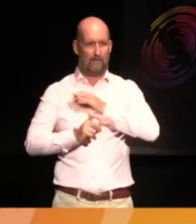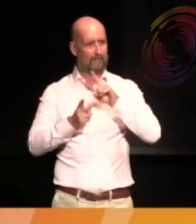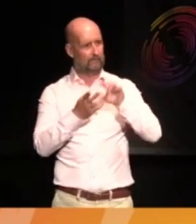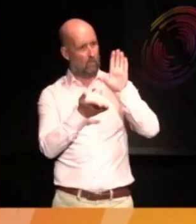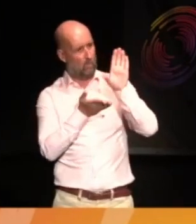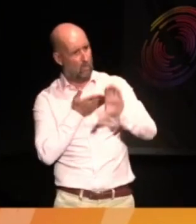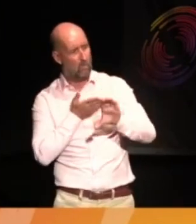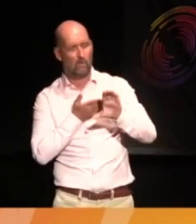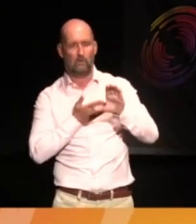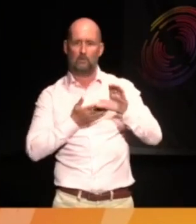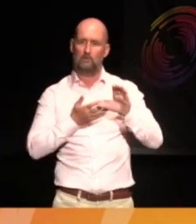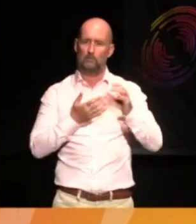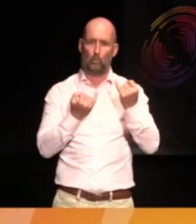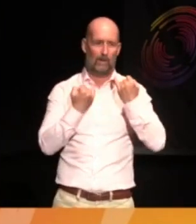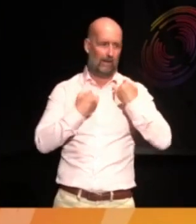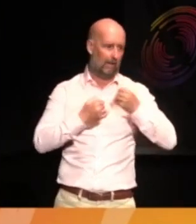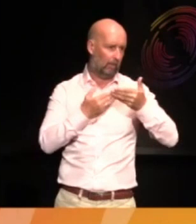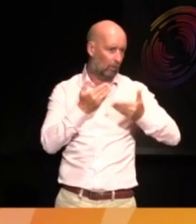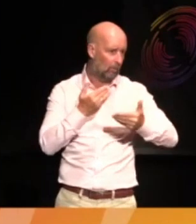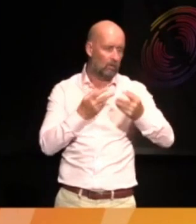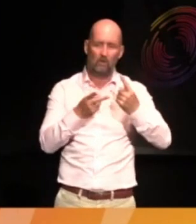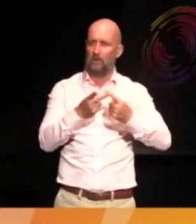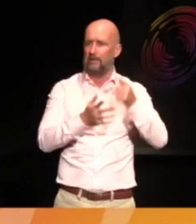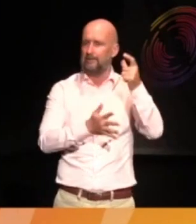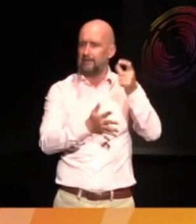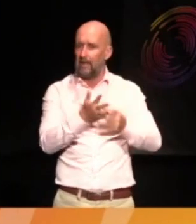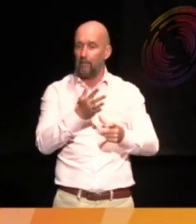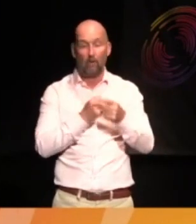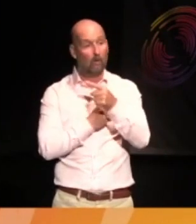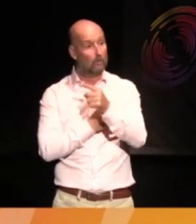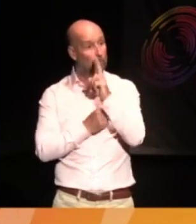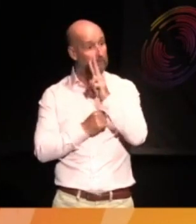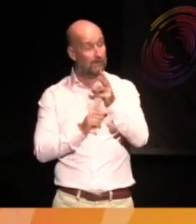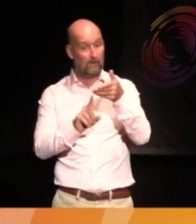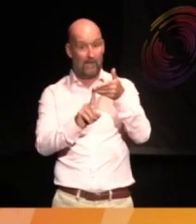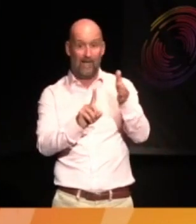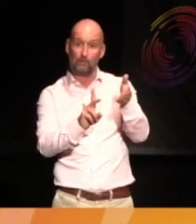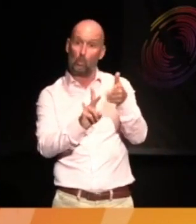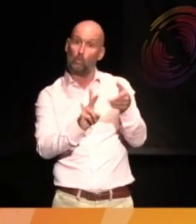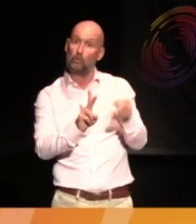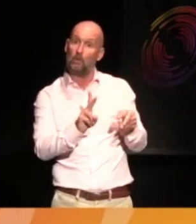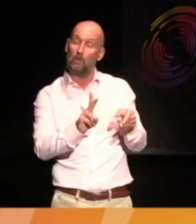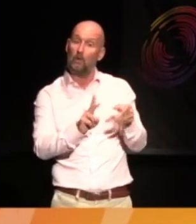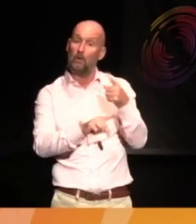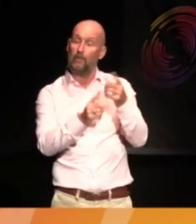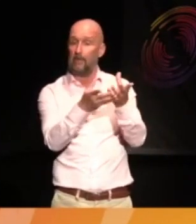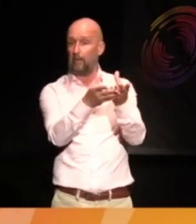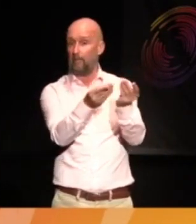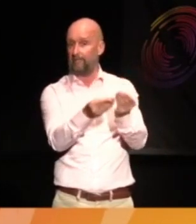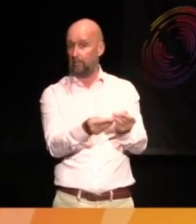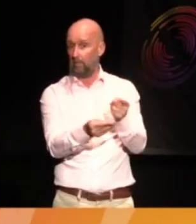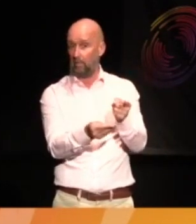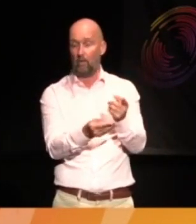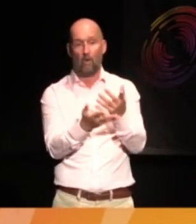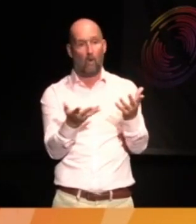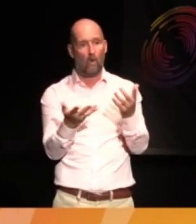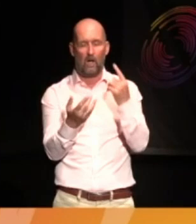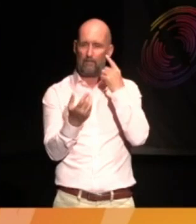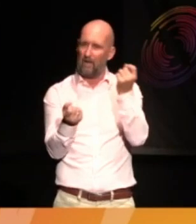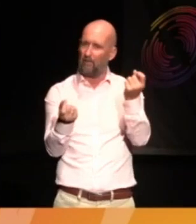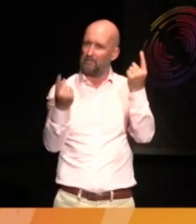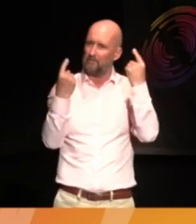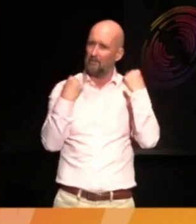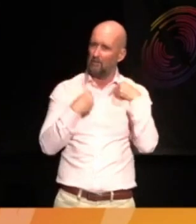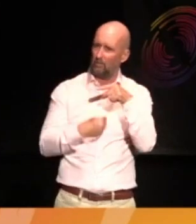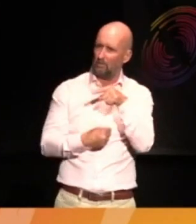people, do you see systemic exclusionism making people invisible, or am I just misunderstanding what I heard